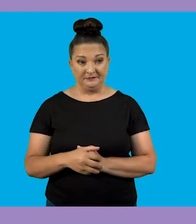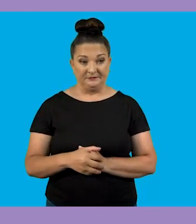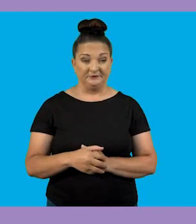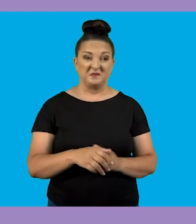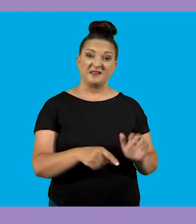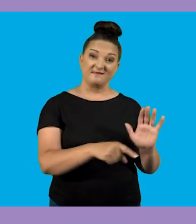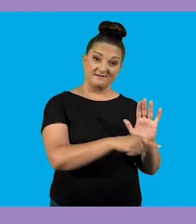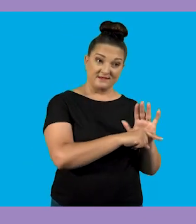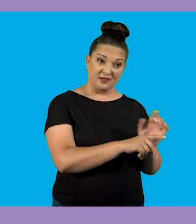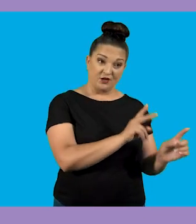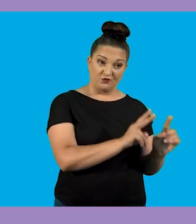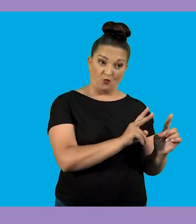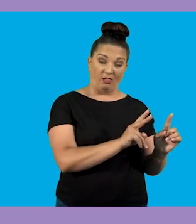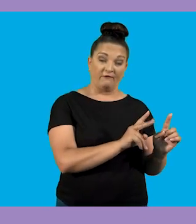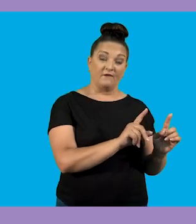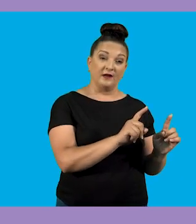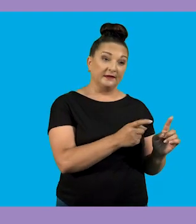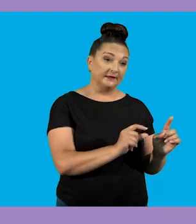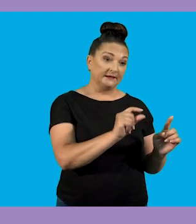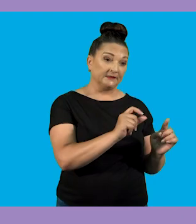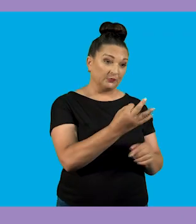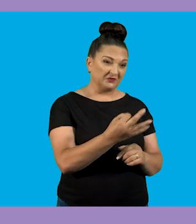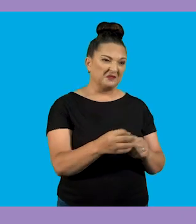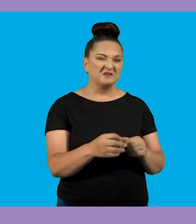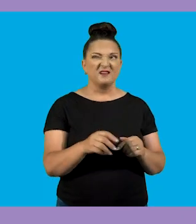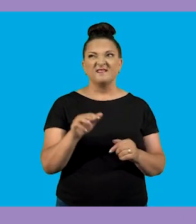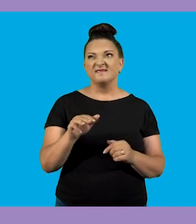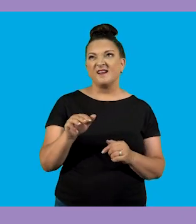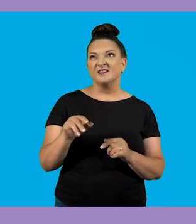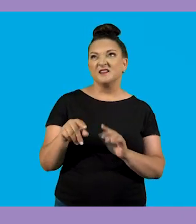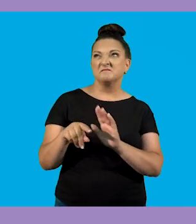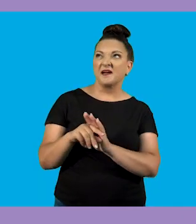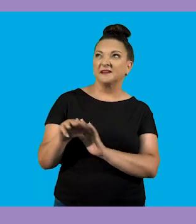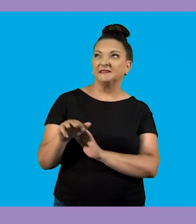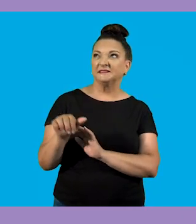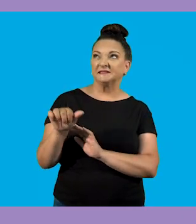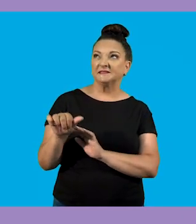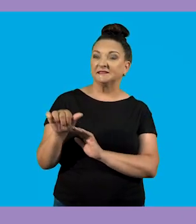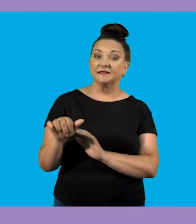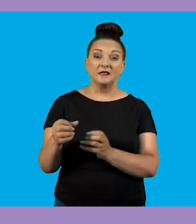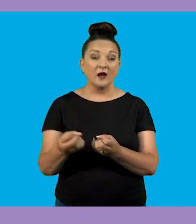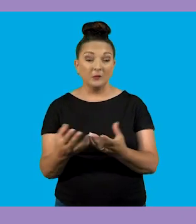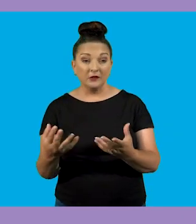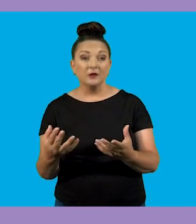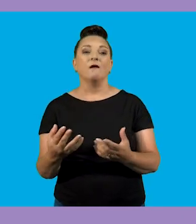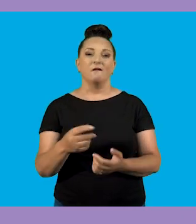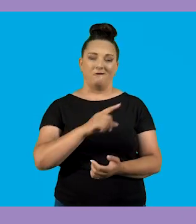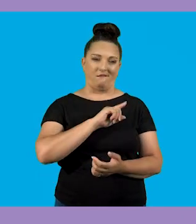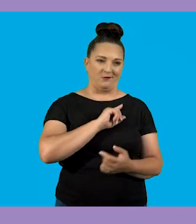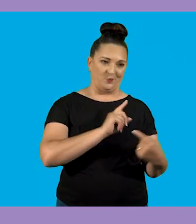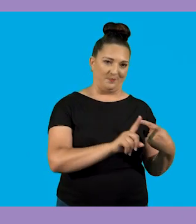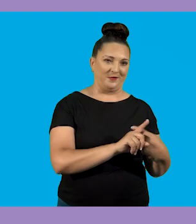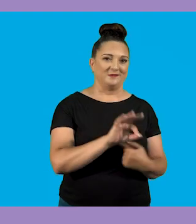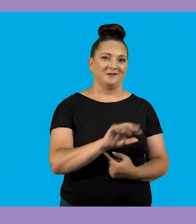So negative 12x cubed. What is 19x minus 16x? That is going to leave us with